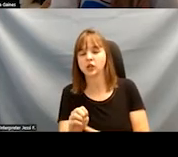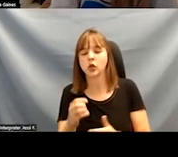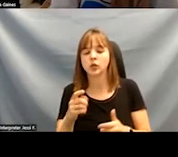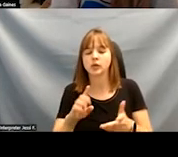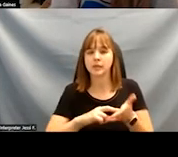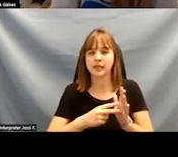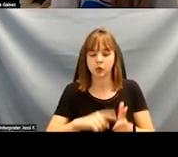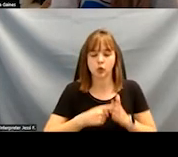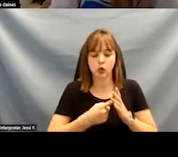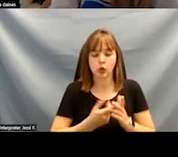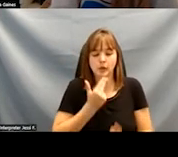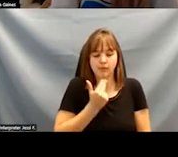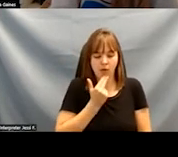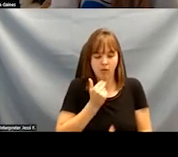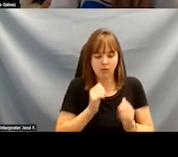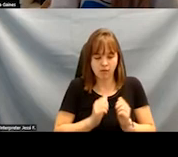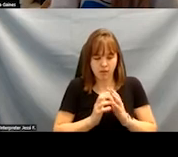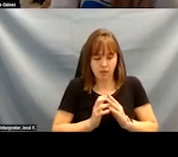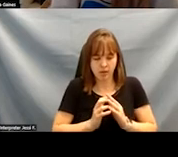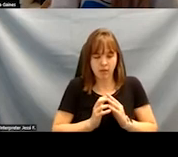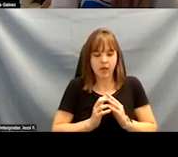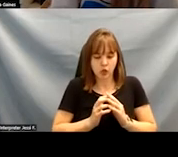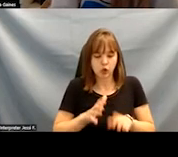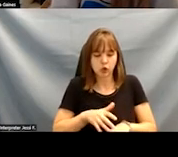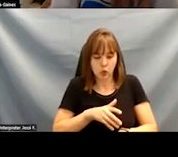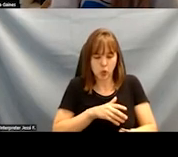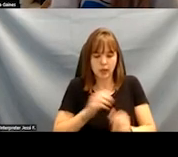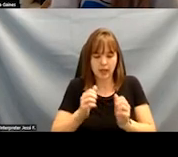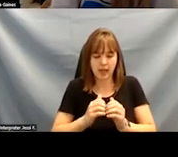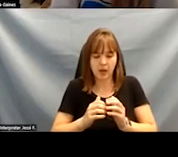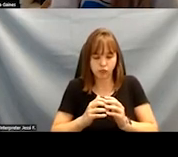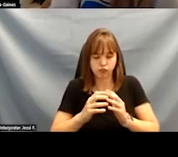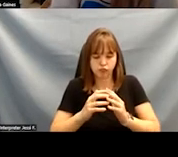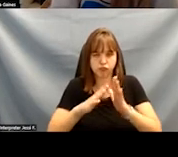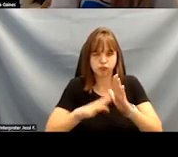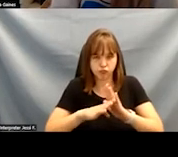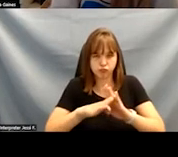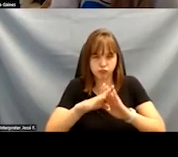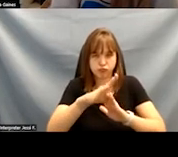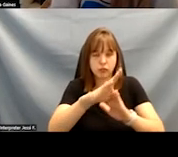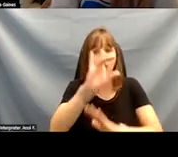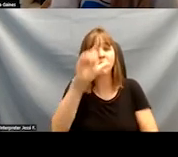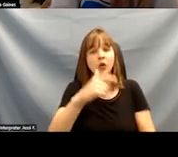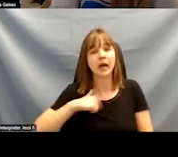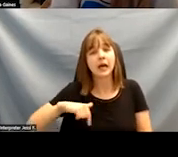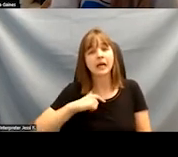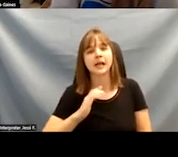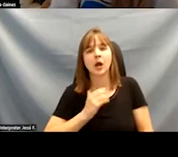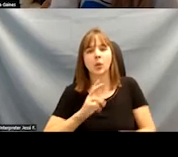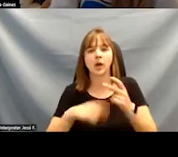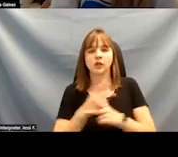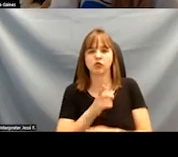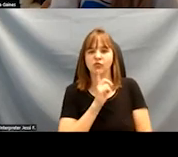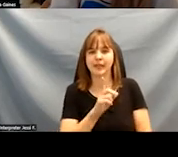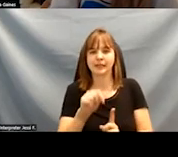moving to market a bit faster than you or anything like that. But I think that for ours, because it's so niche, it's been working for